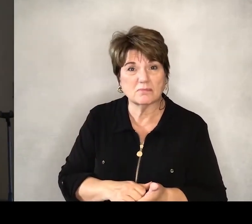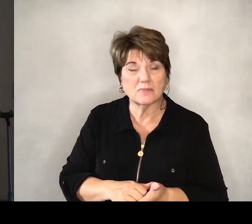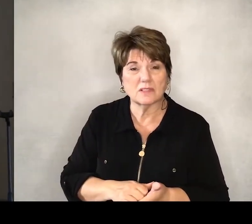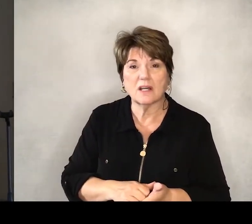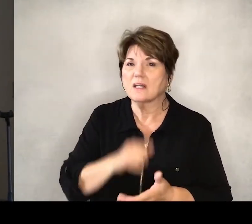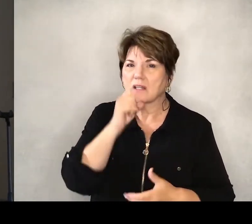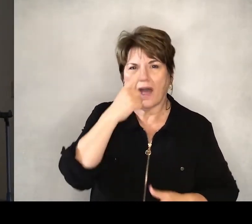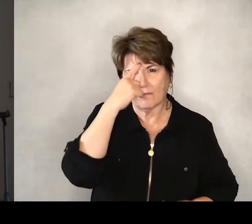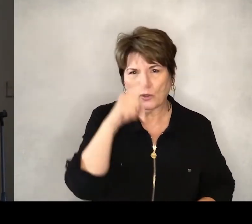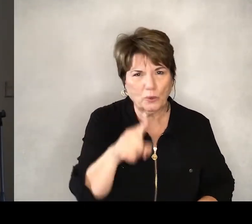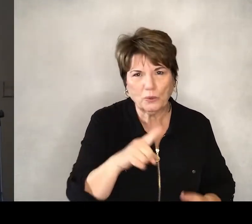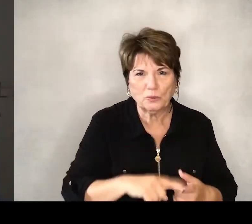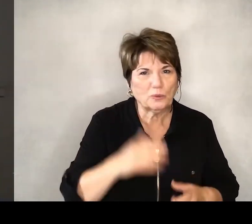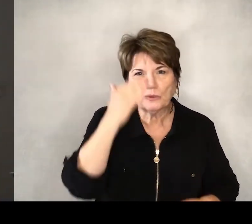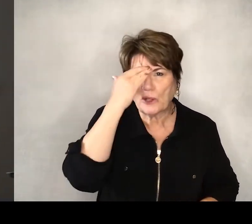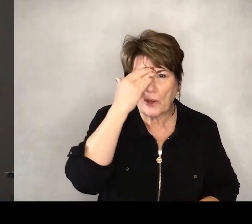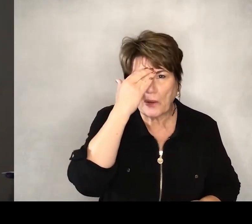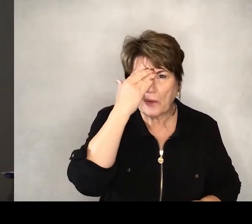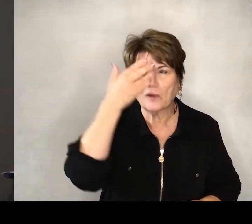It's not for you to know.